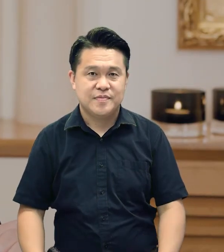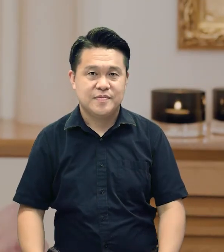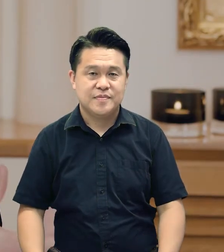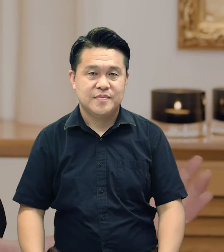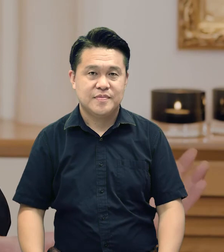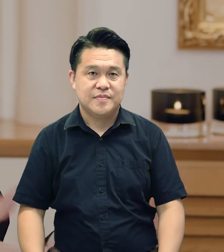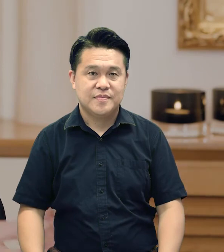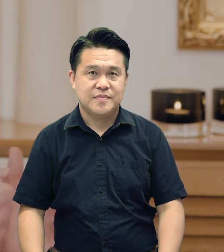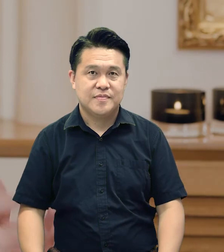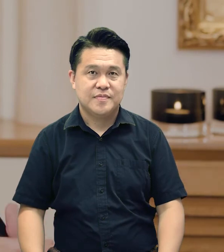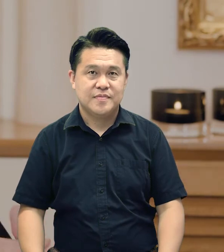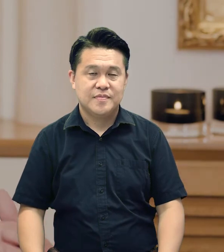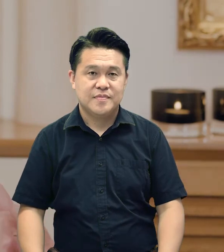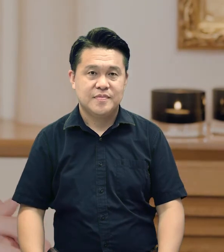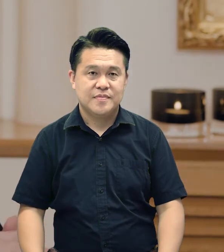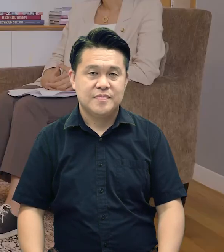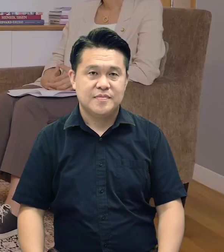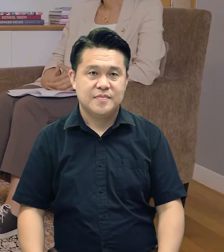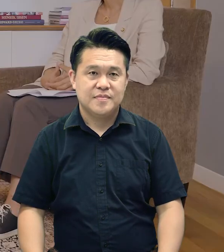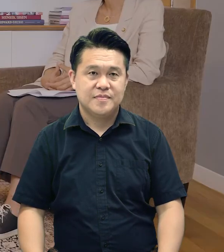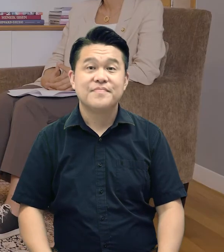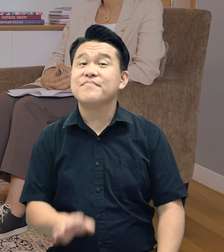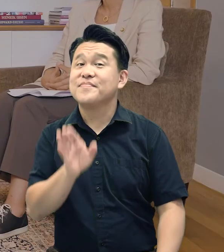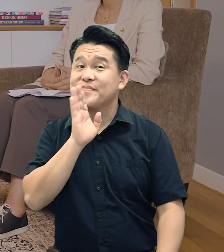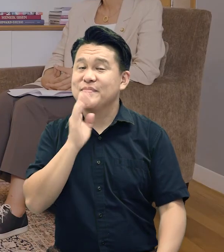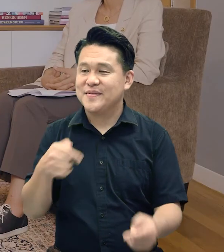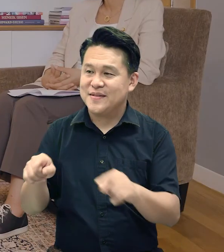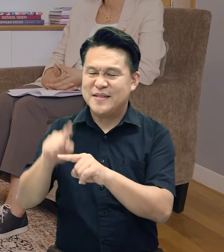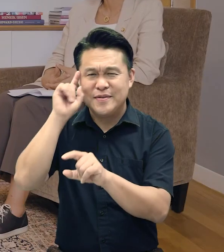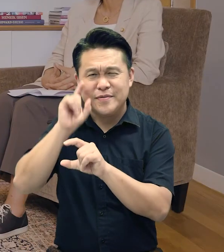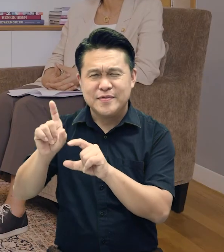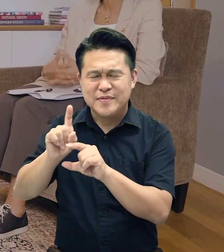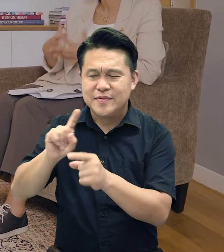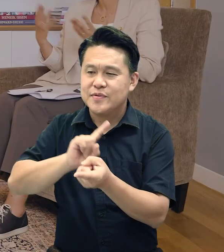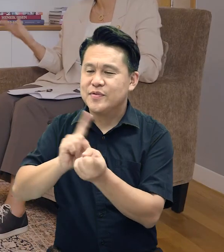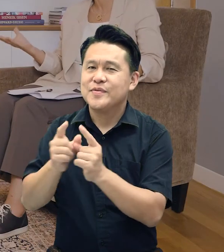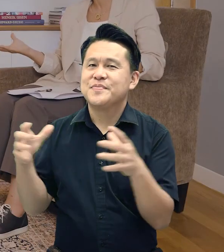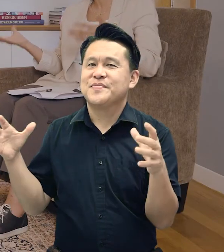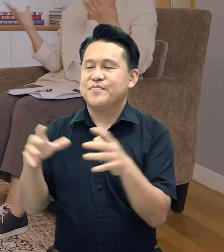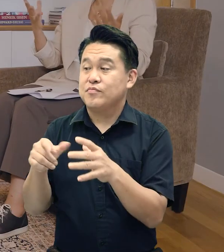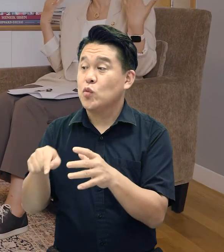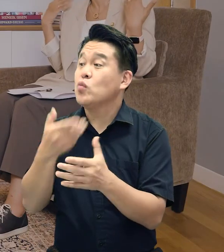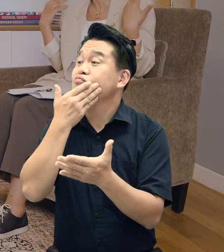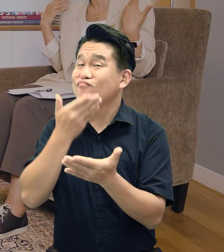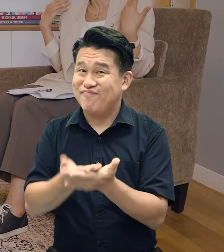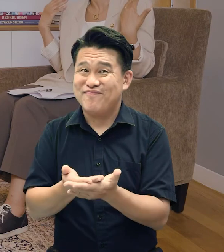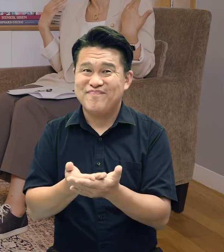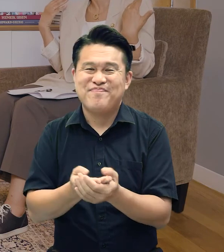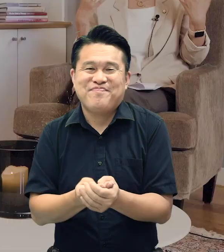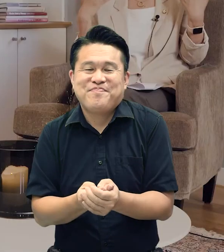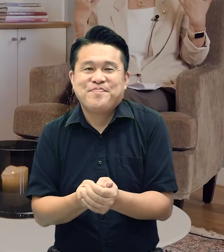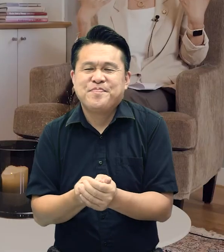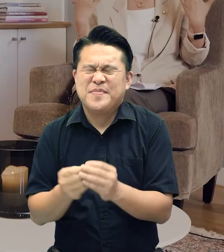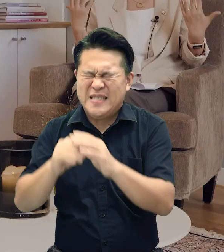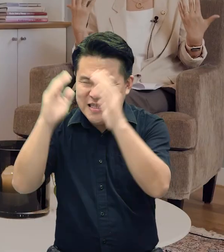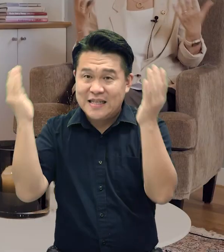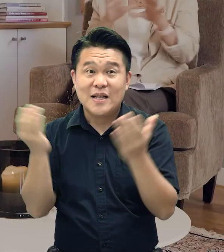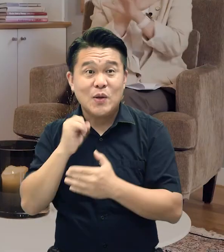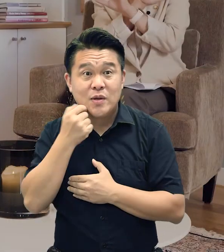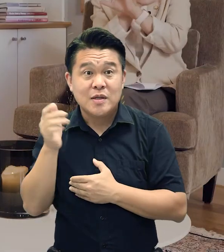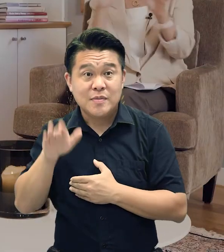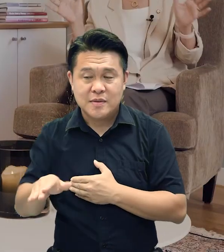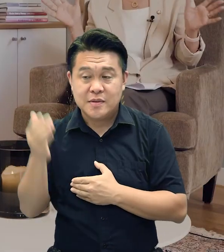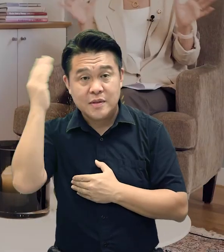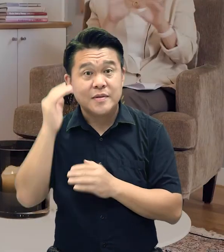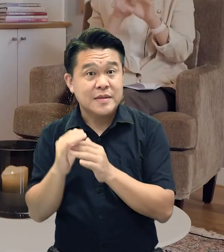we appreciate very much to work together. Working together is very important, and also I think some Korean people,